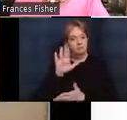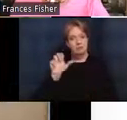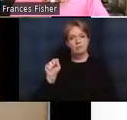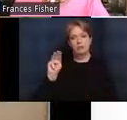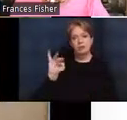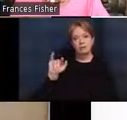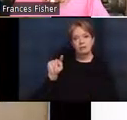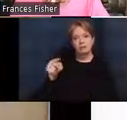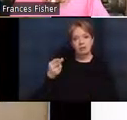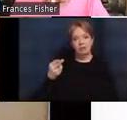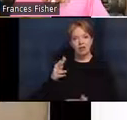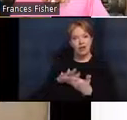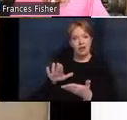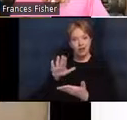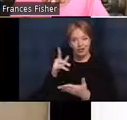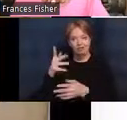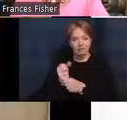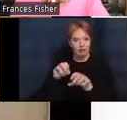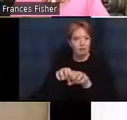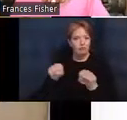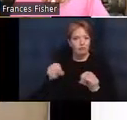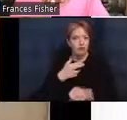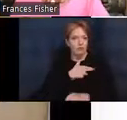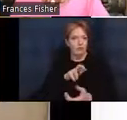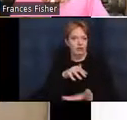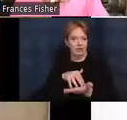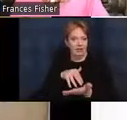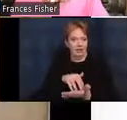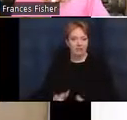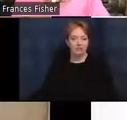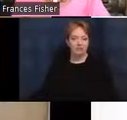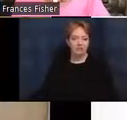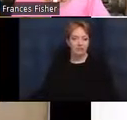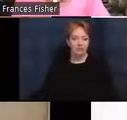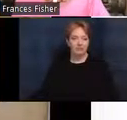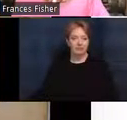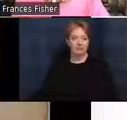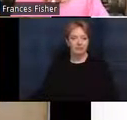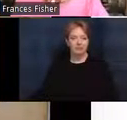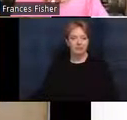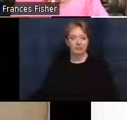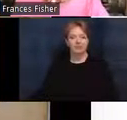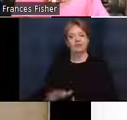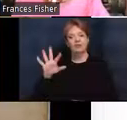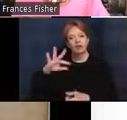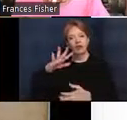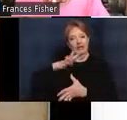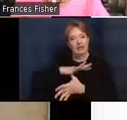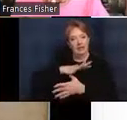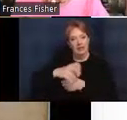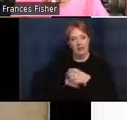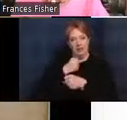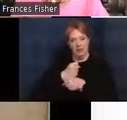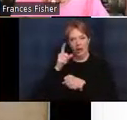degree in religious studies, in her senior year, she was elected Phi Beta Kappa and